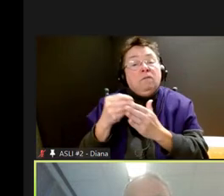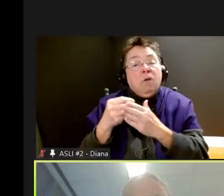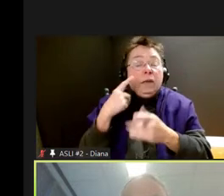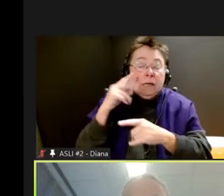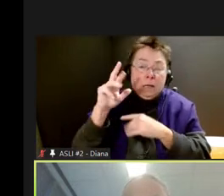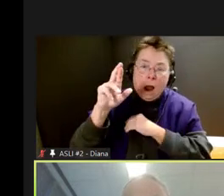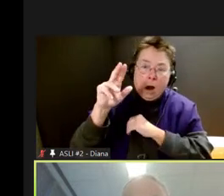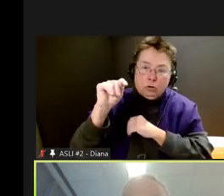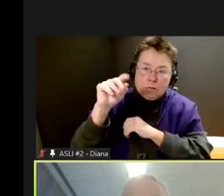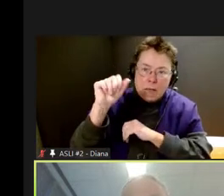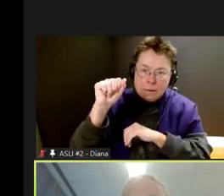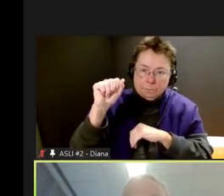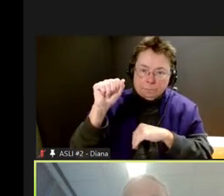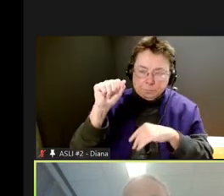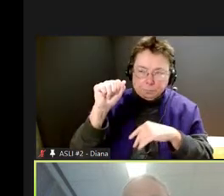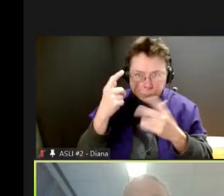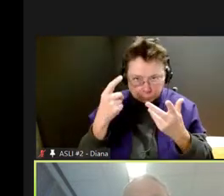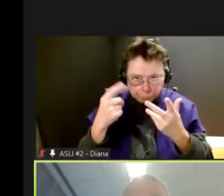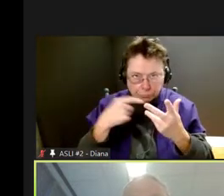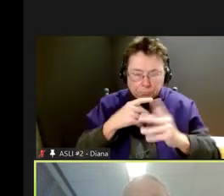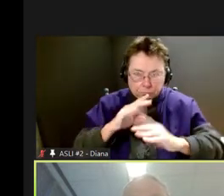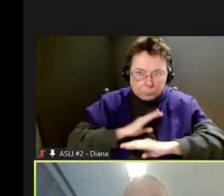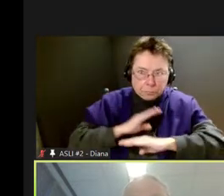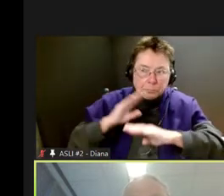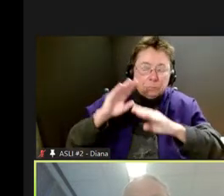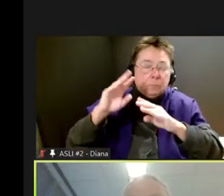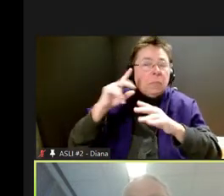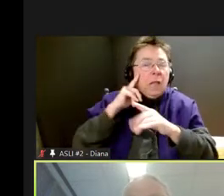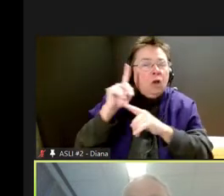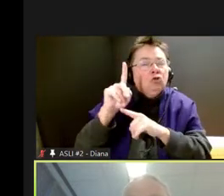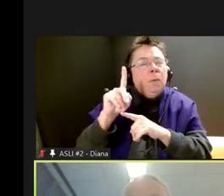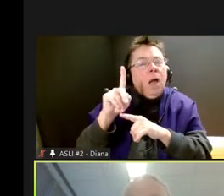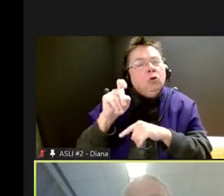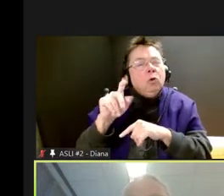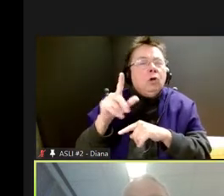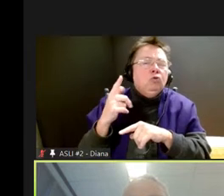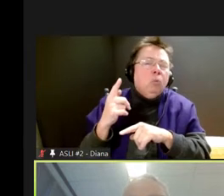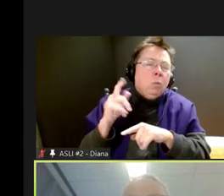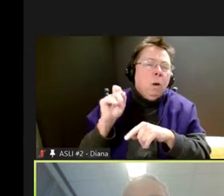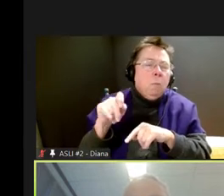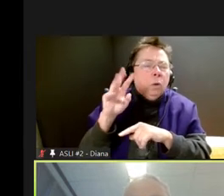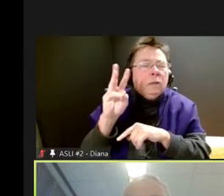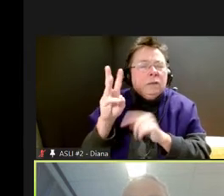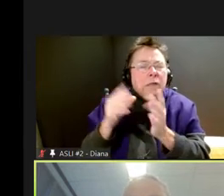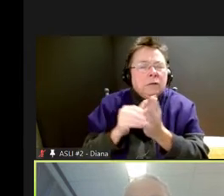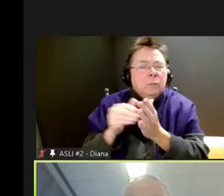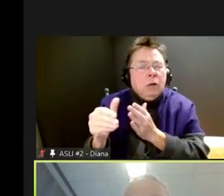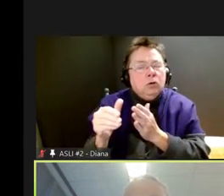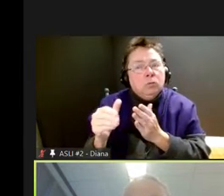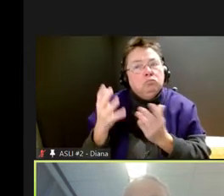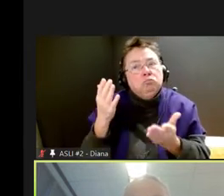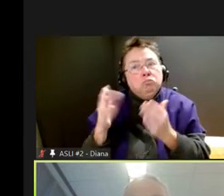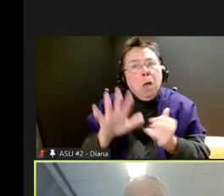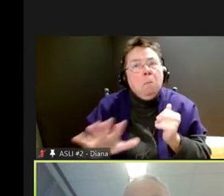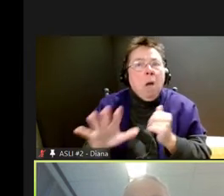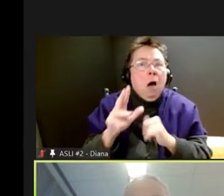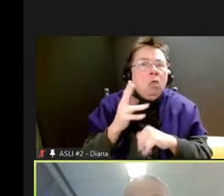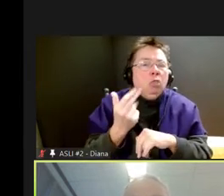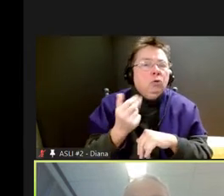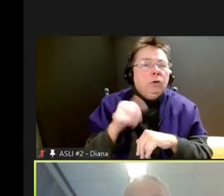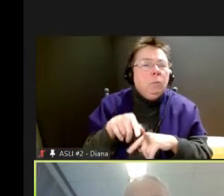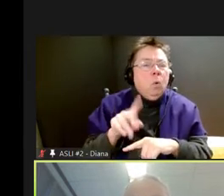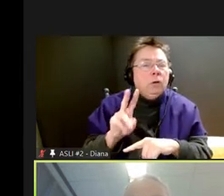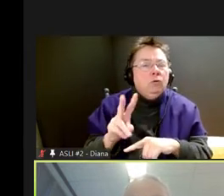RTA, are projected to be $121.6 million, or about 13.2% higher than